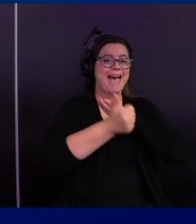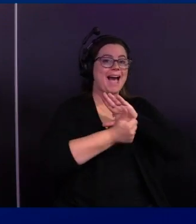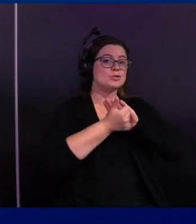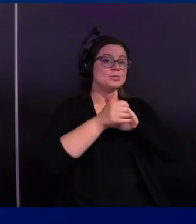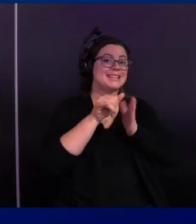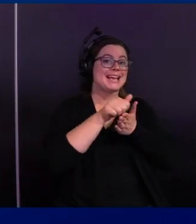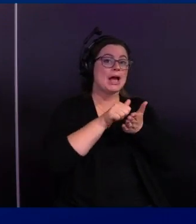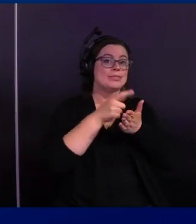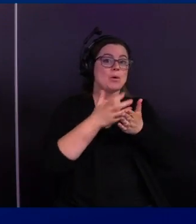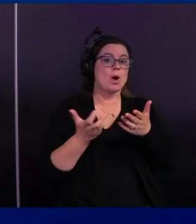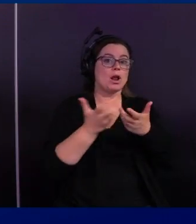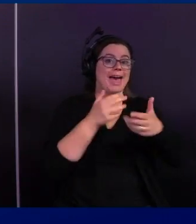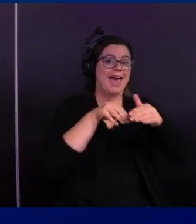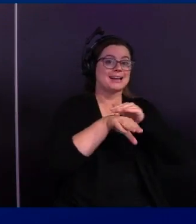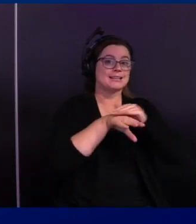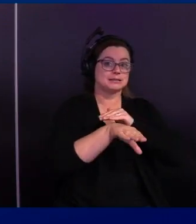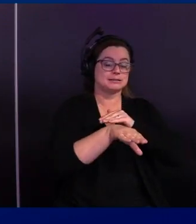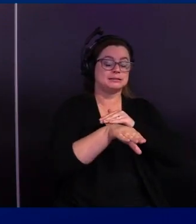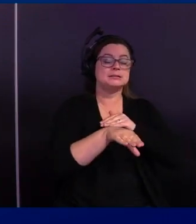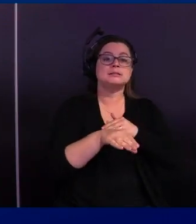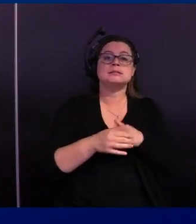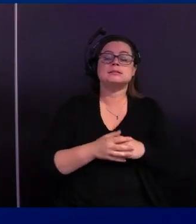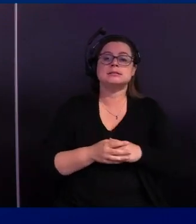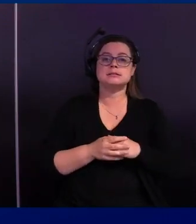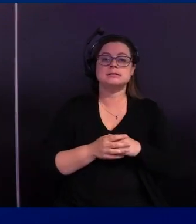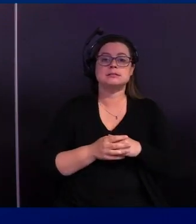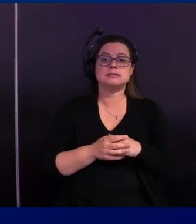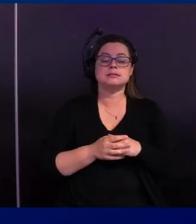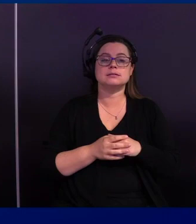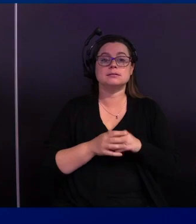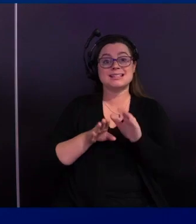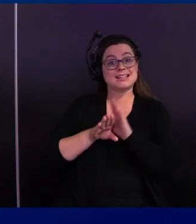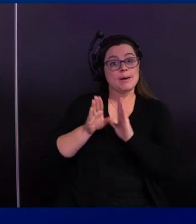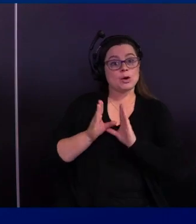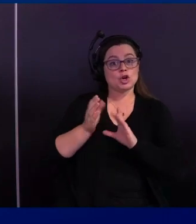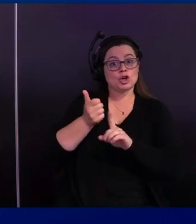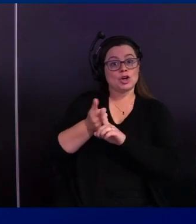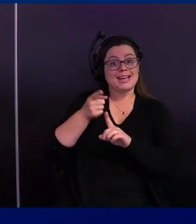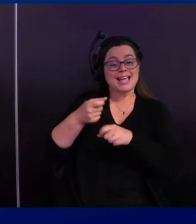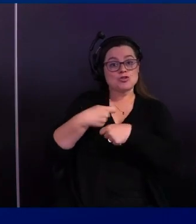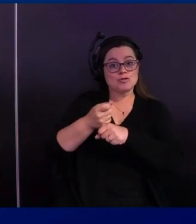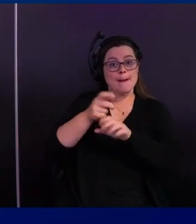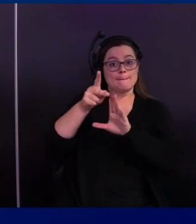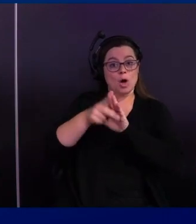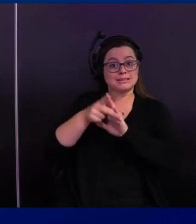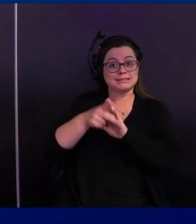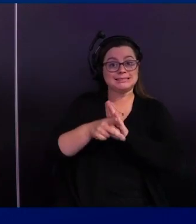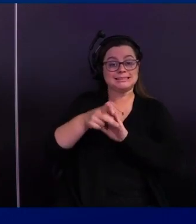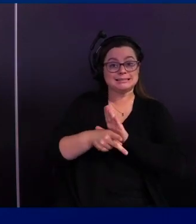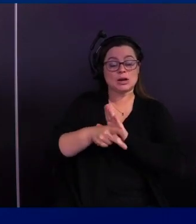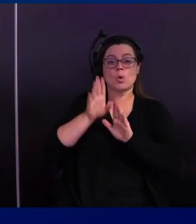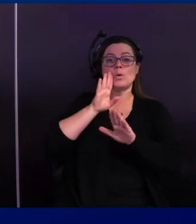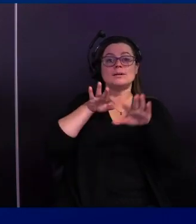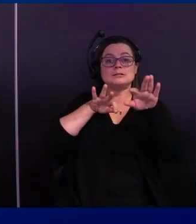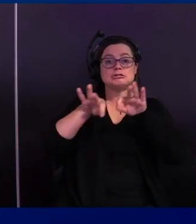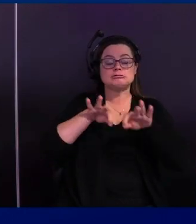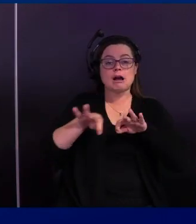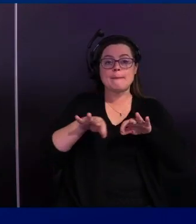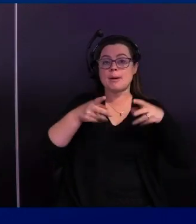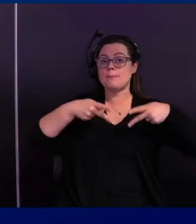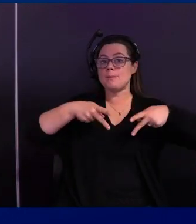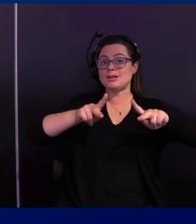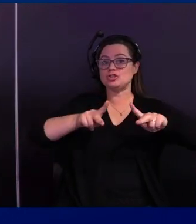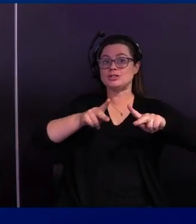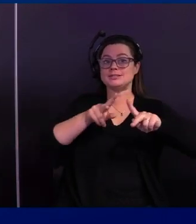trying to access. And so the developer can create these policies that describe what permissions a